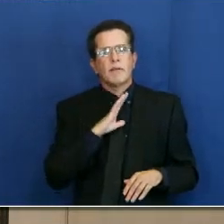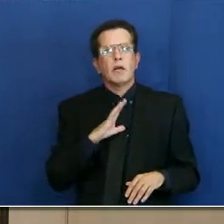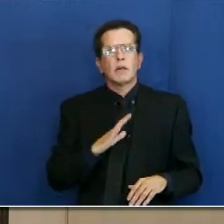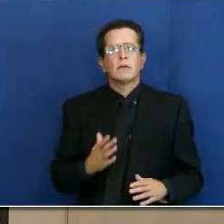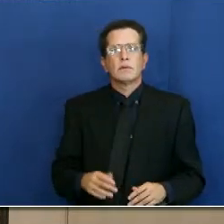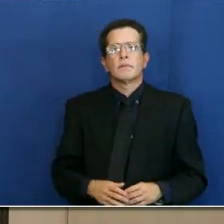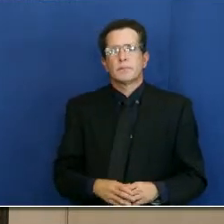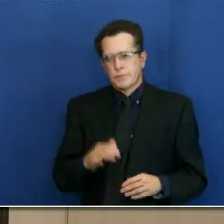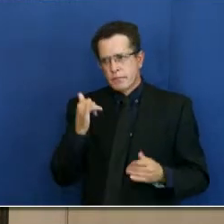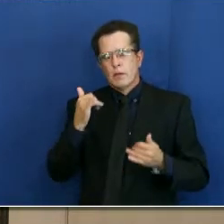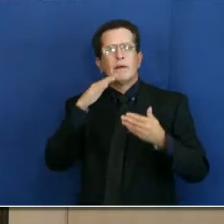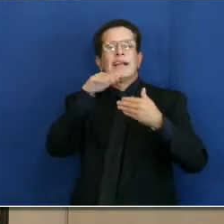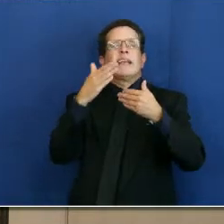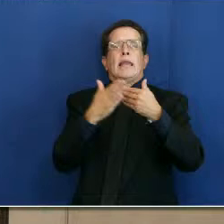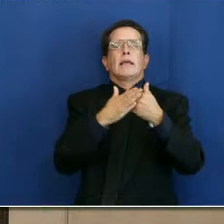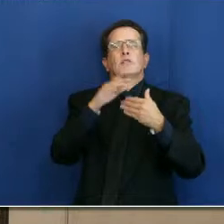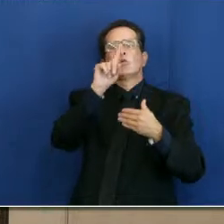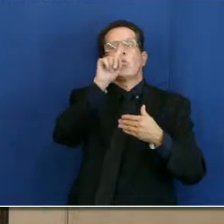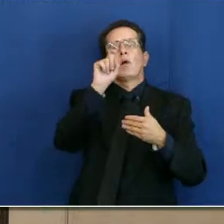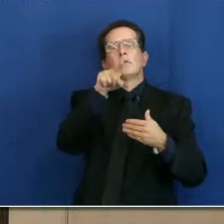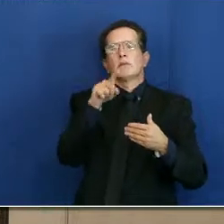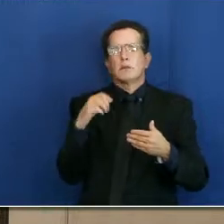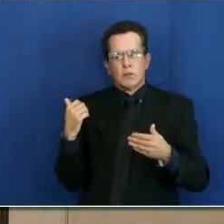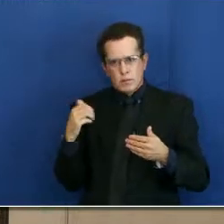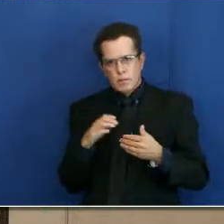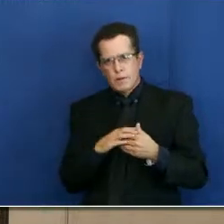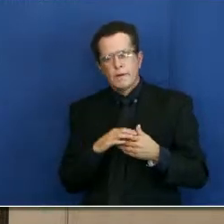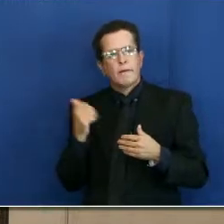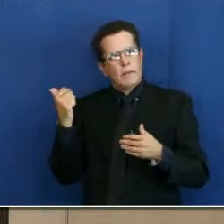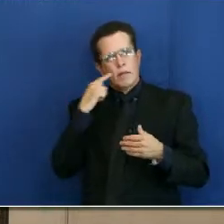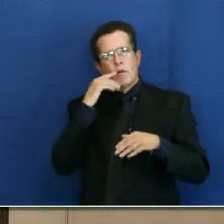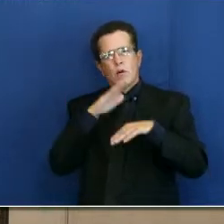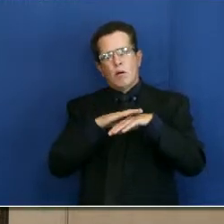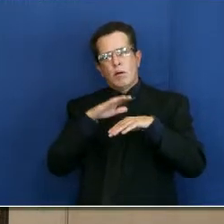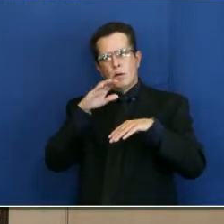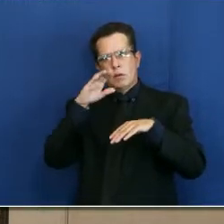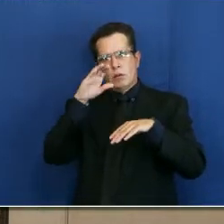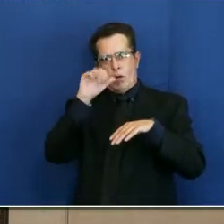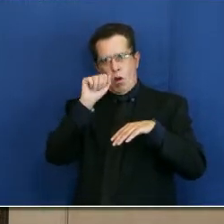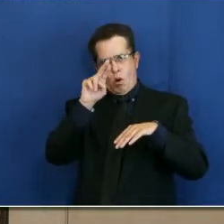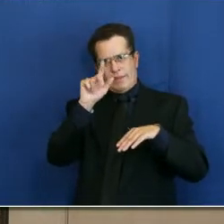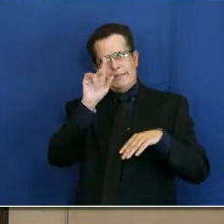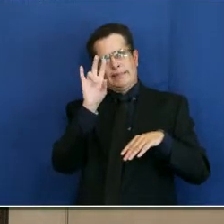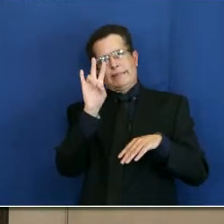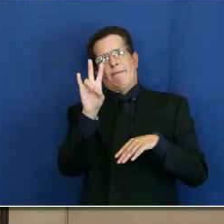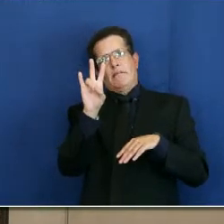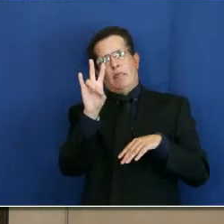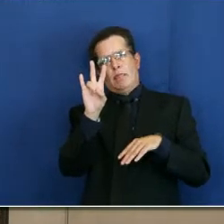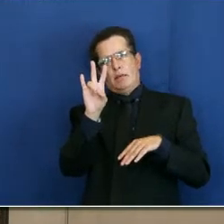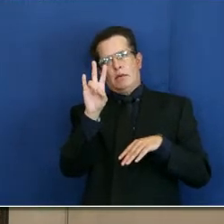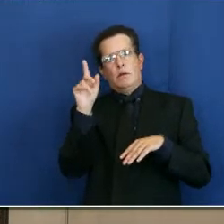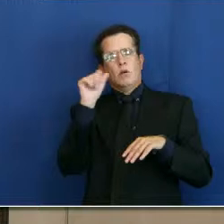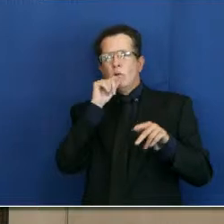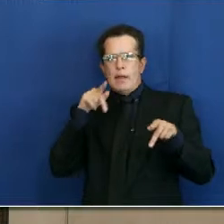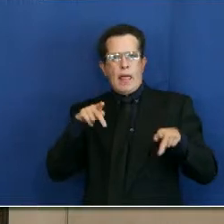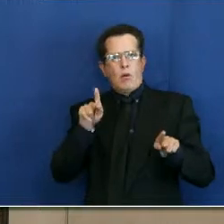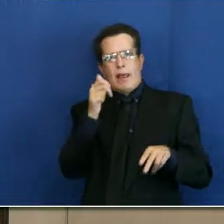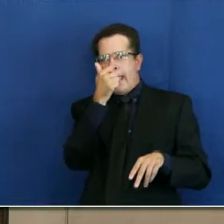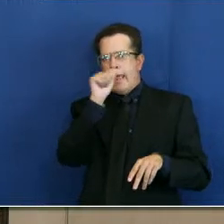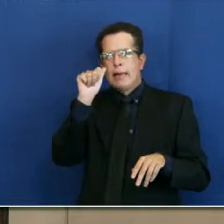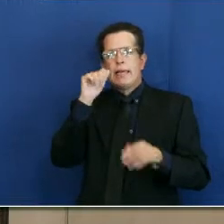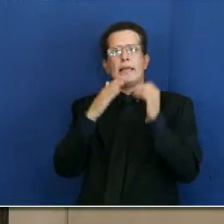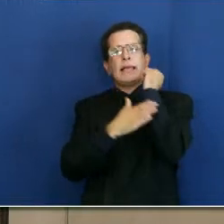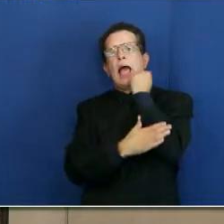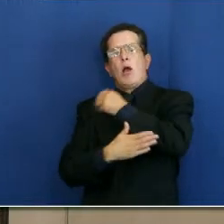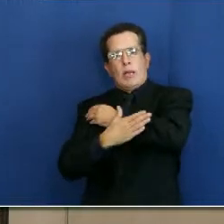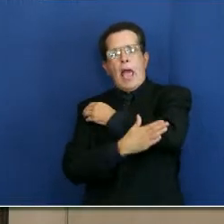And my second question is that CDPH says on its website that as of August 7th, it's not allowing any county to come off the watch list